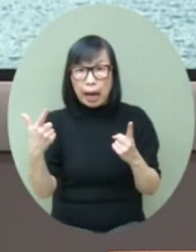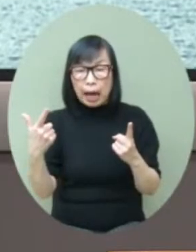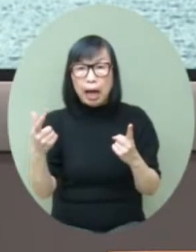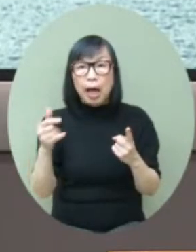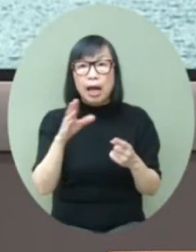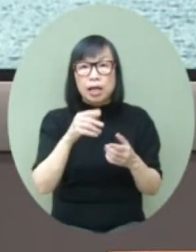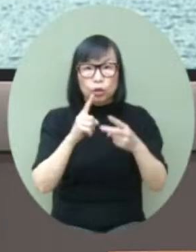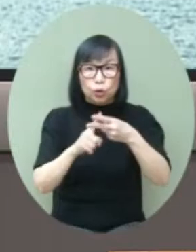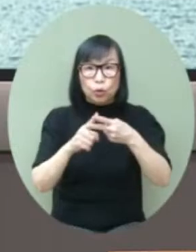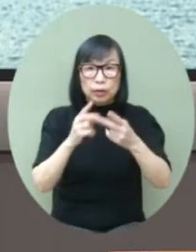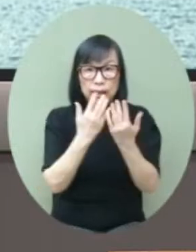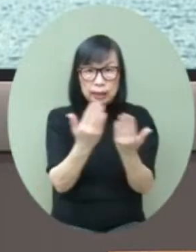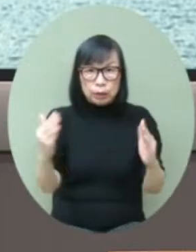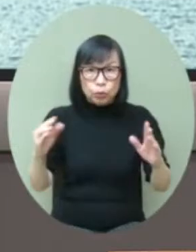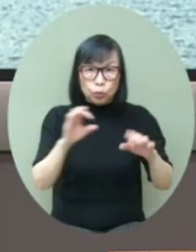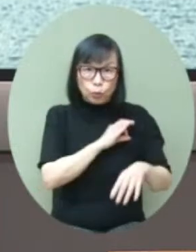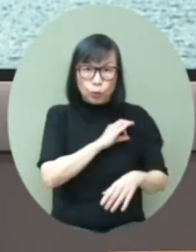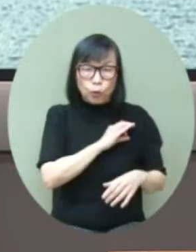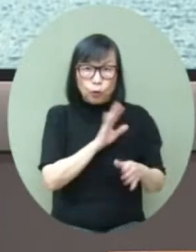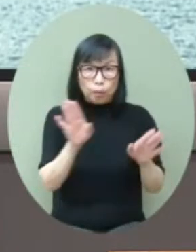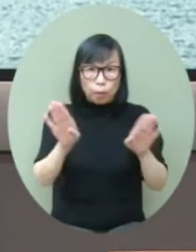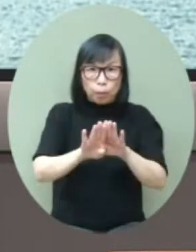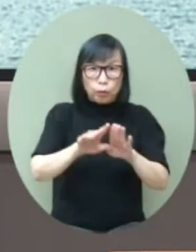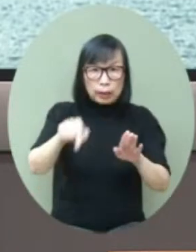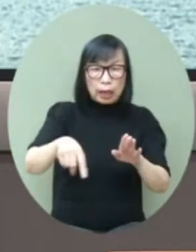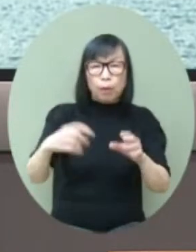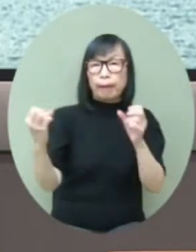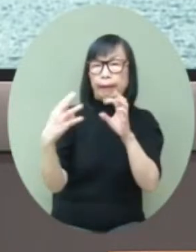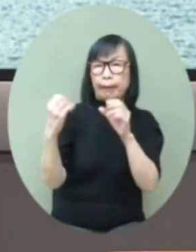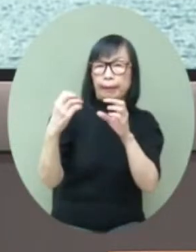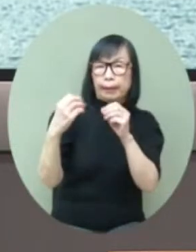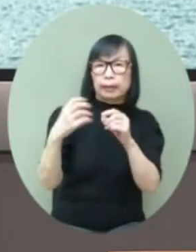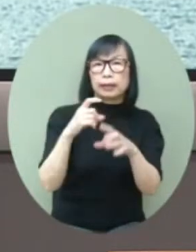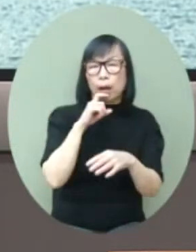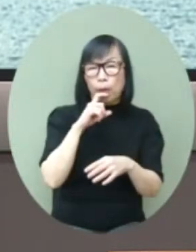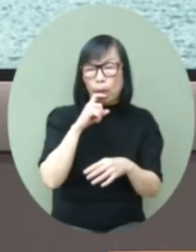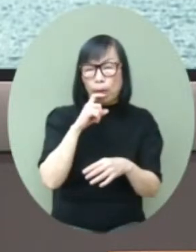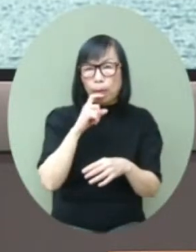she went to the entrance of the product